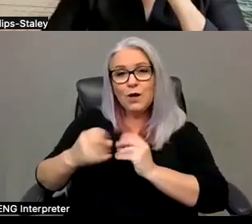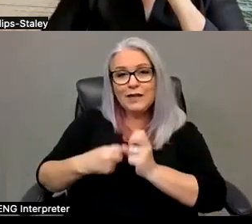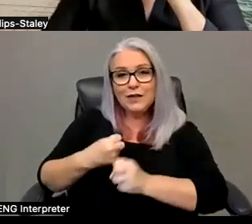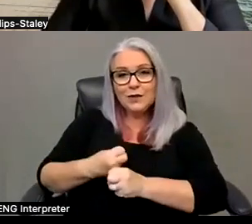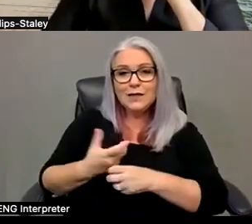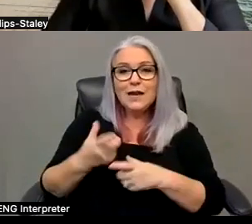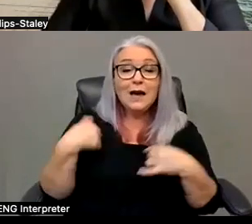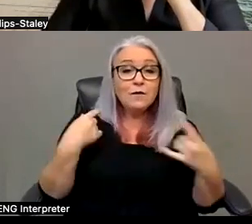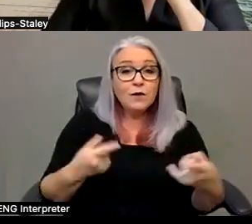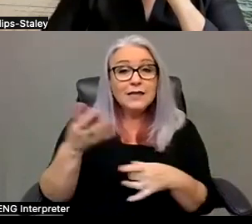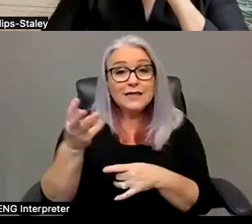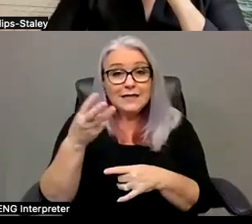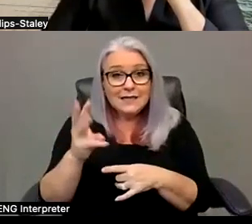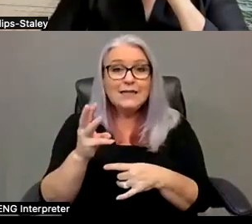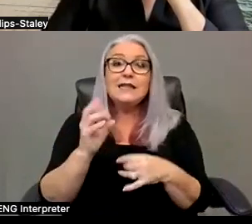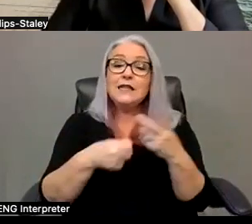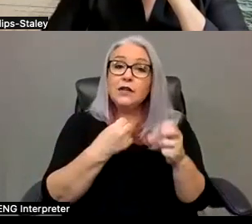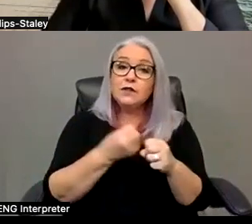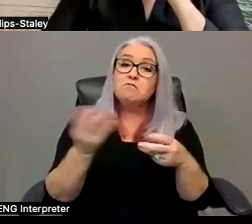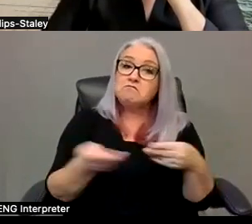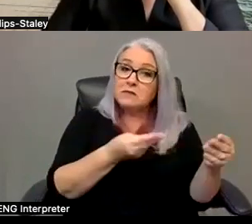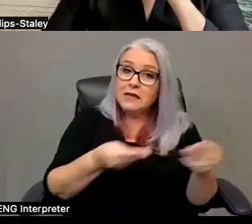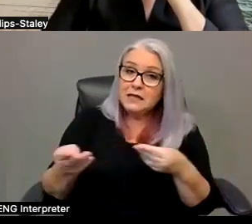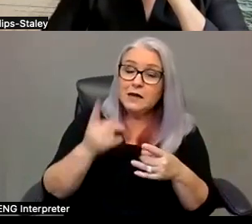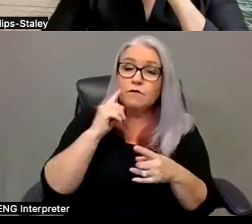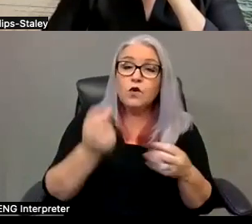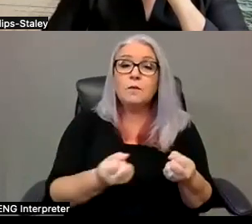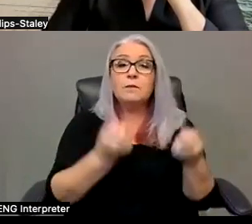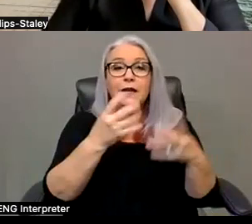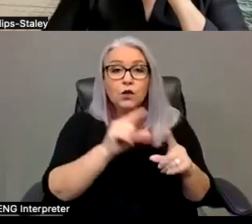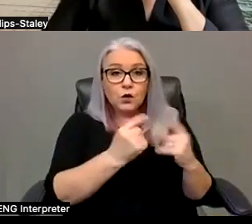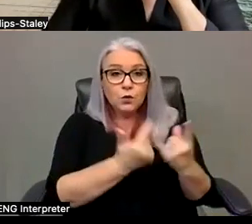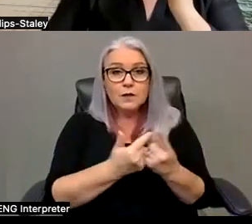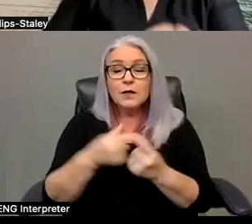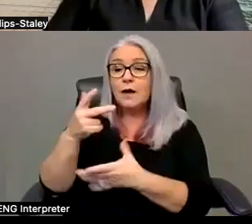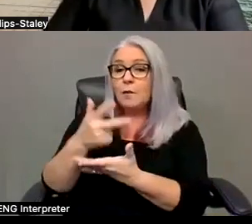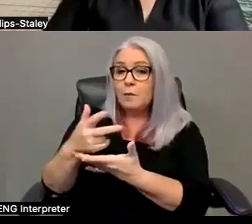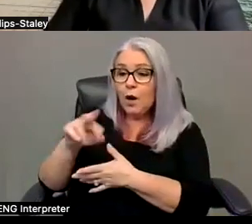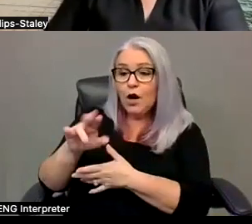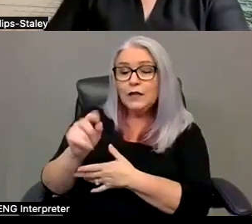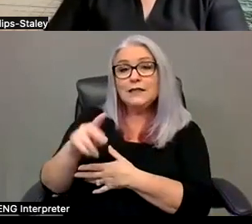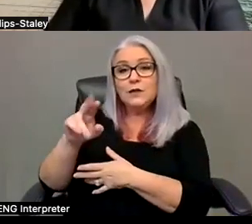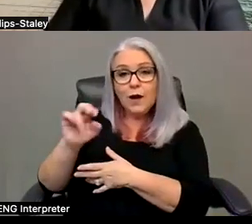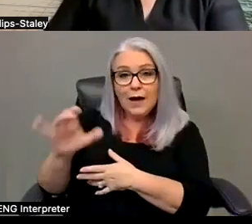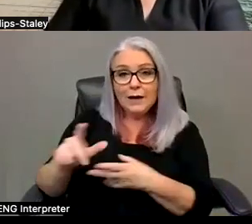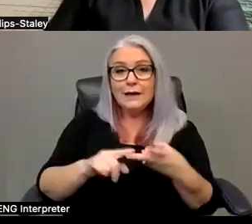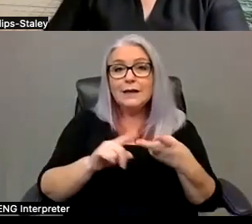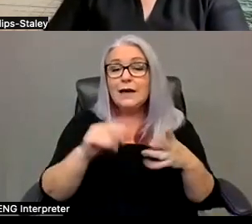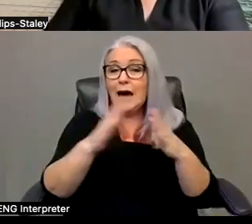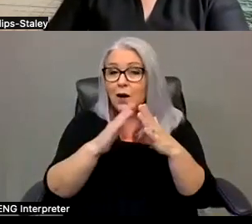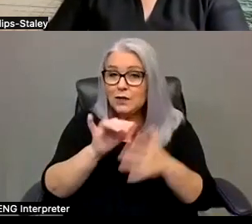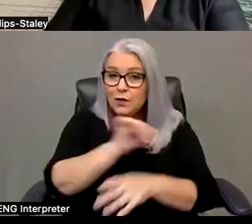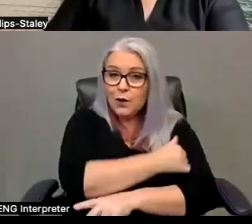16 years working as village liaison to many groups, including Parks and Rec, our incredible senior citizens, the Tarrytown Municipal Housing